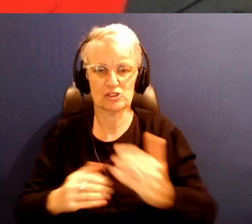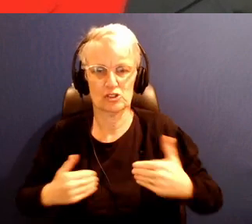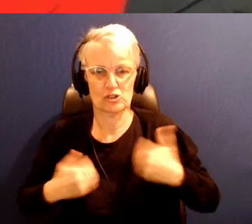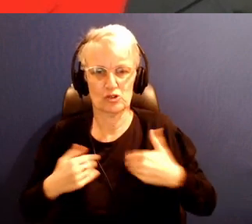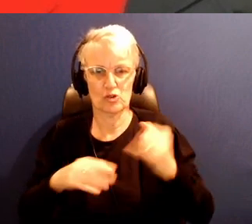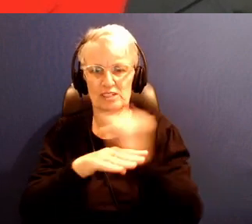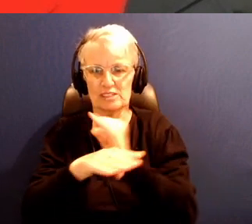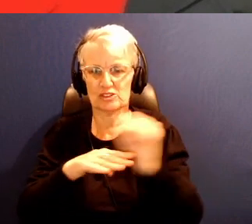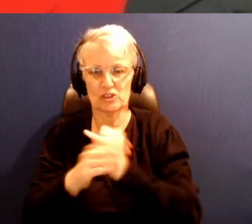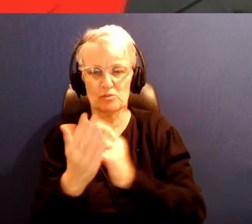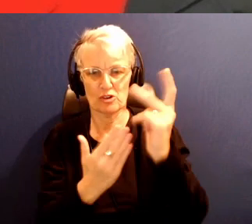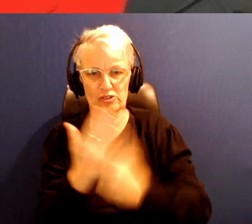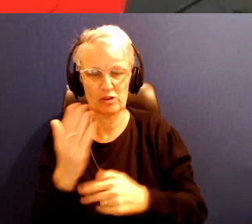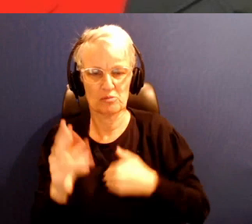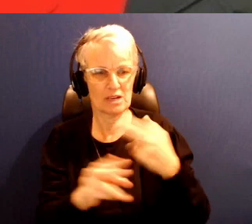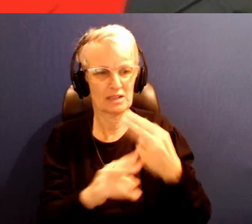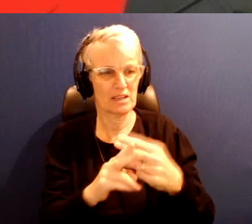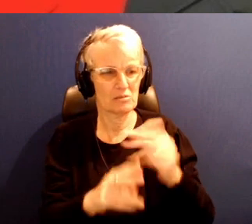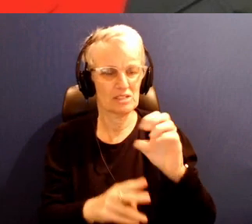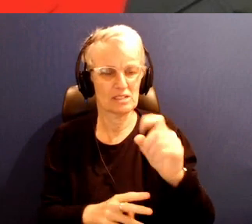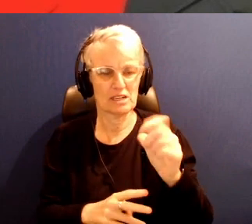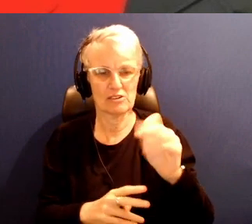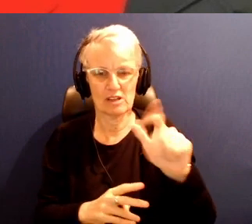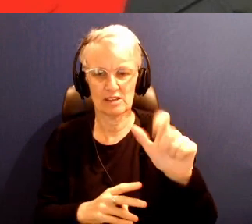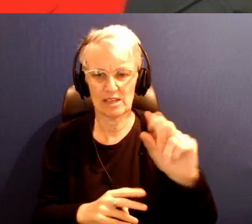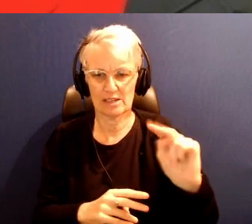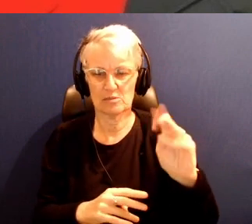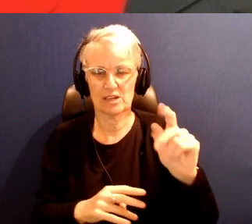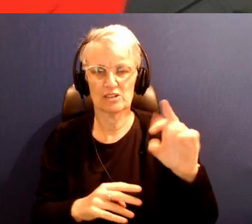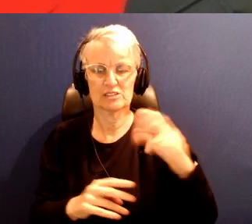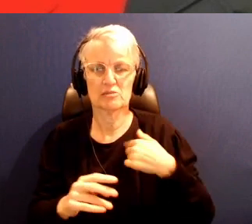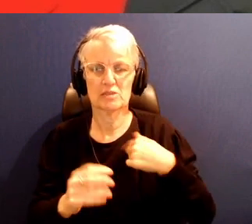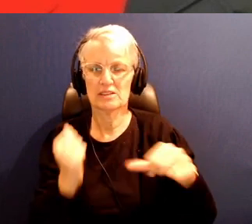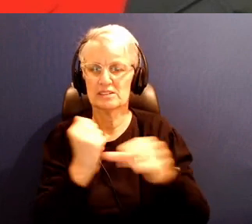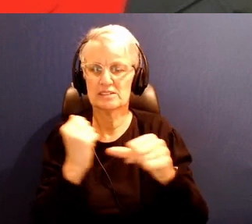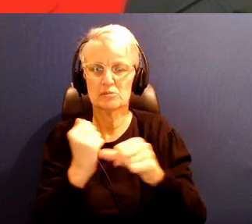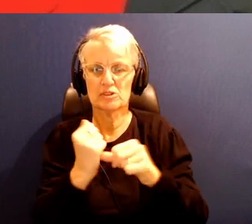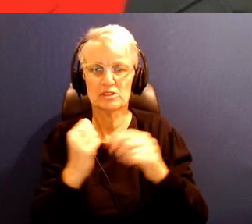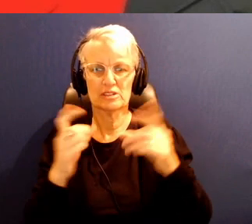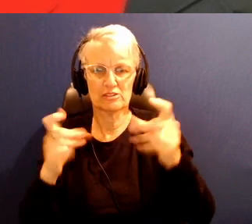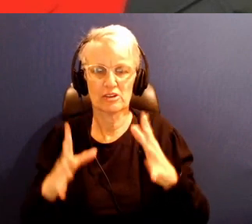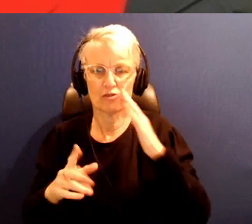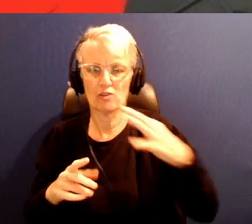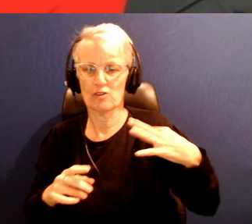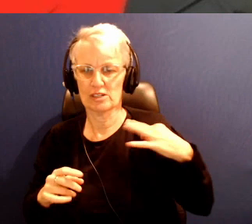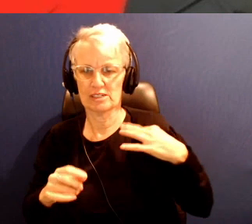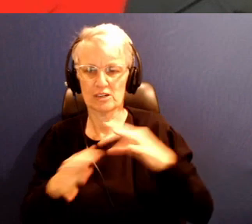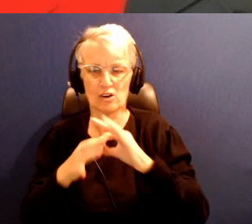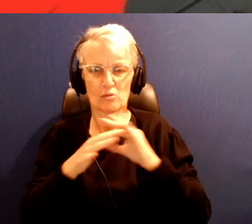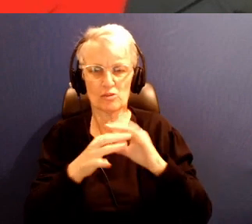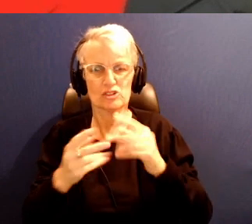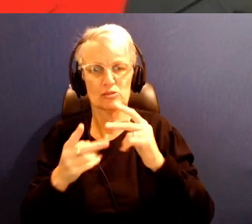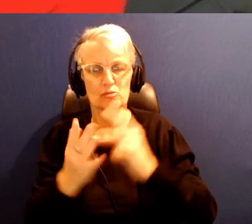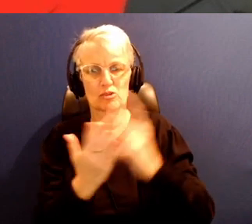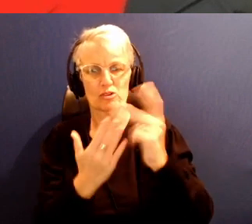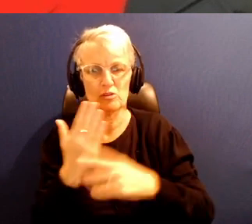Internship Program. My name is Ariel Ann Lyons, and I am the Deputy Director for the Volunteer Cooperation Program